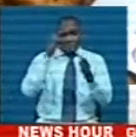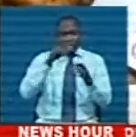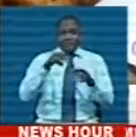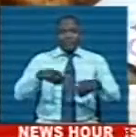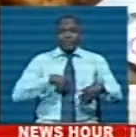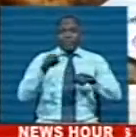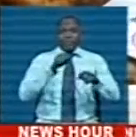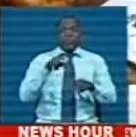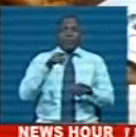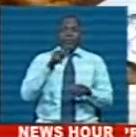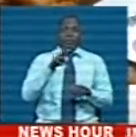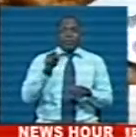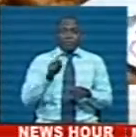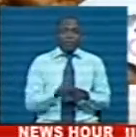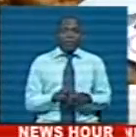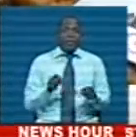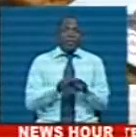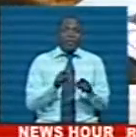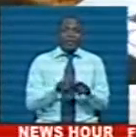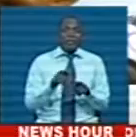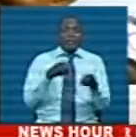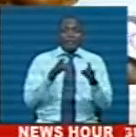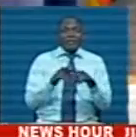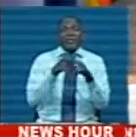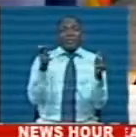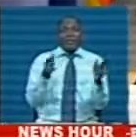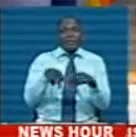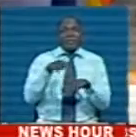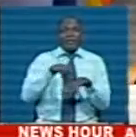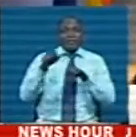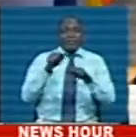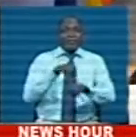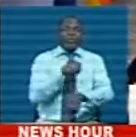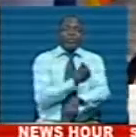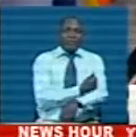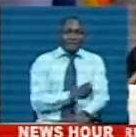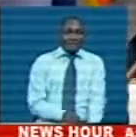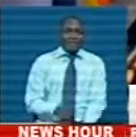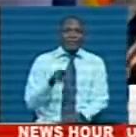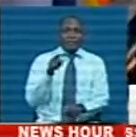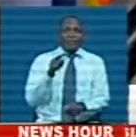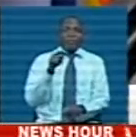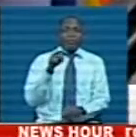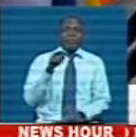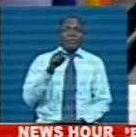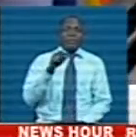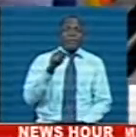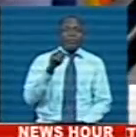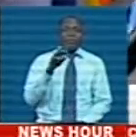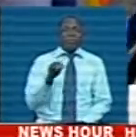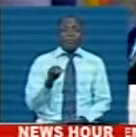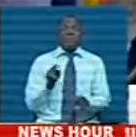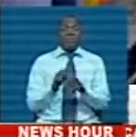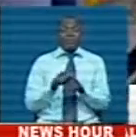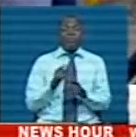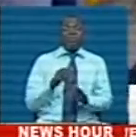Sports, Mr. Pius Enamhajije, and the Director General of the National Sports Authority, Mr. Robert Safu Mensah, are